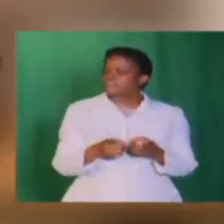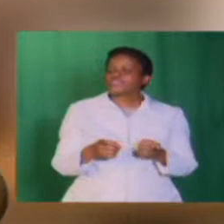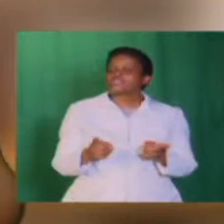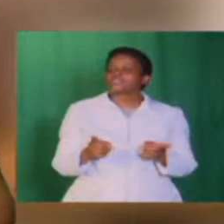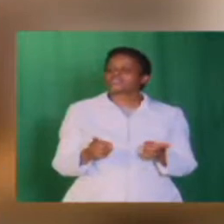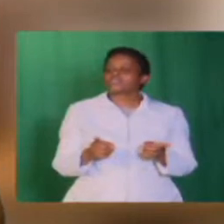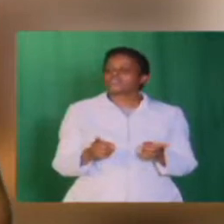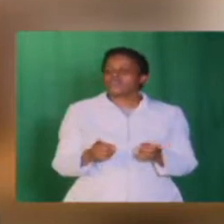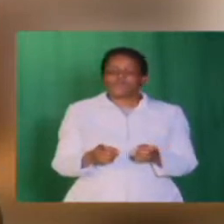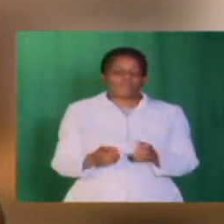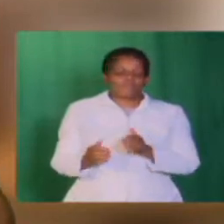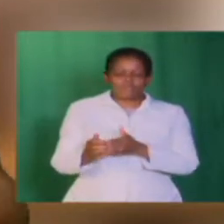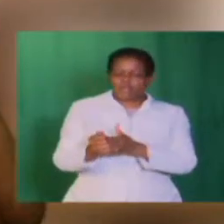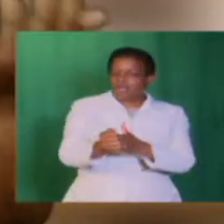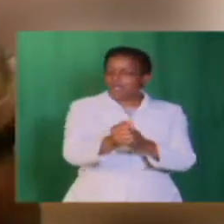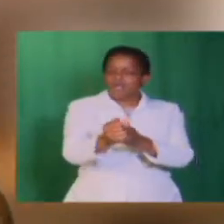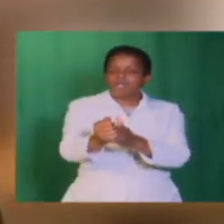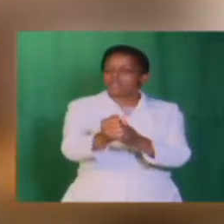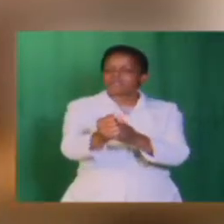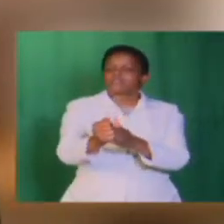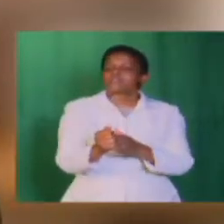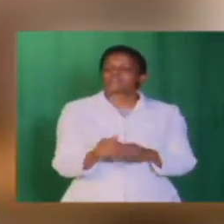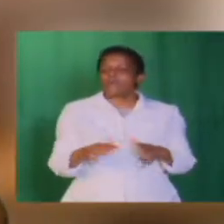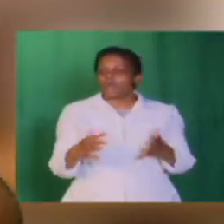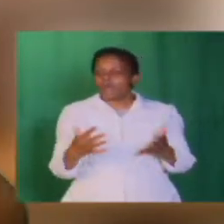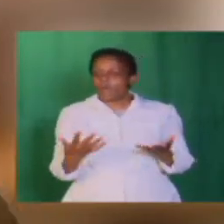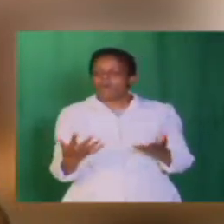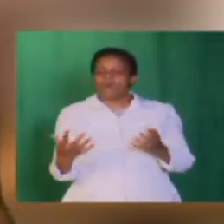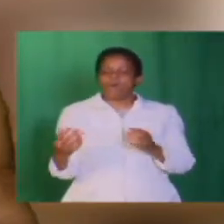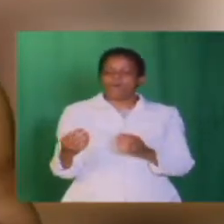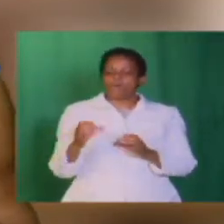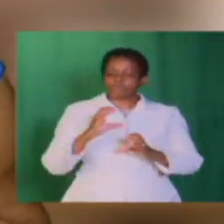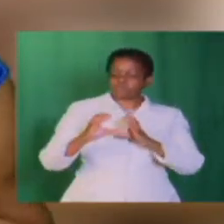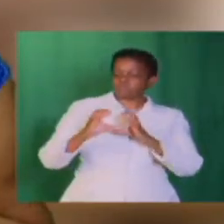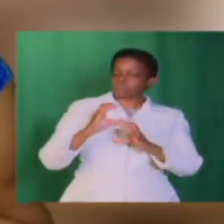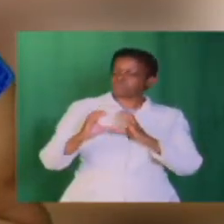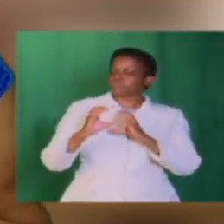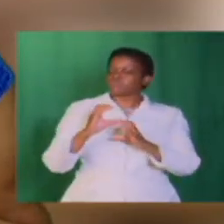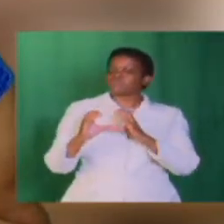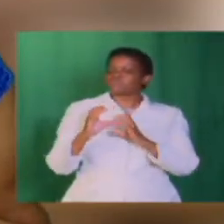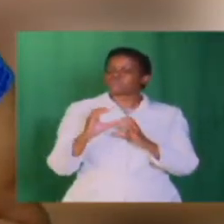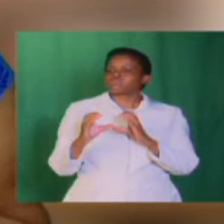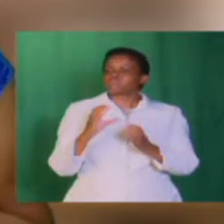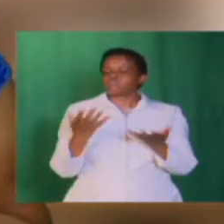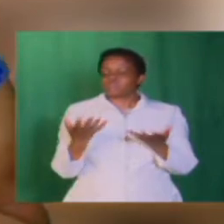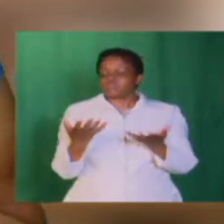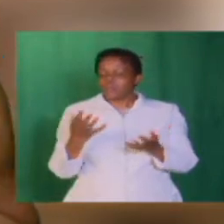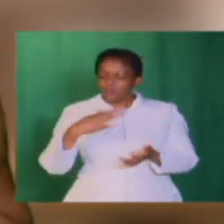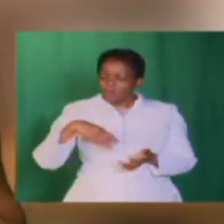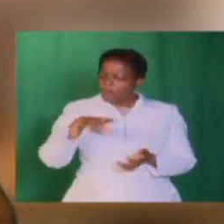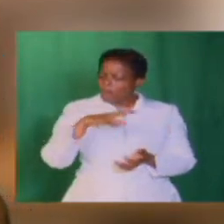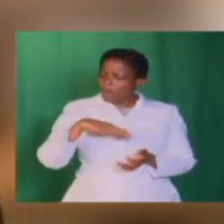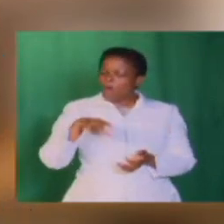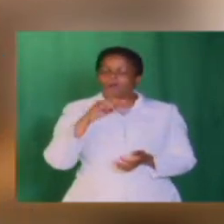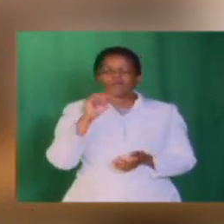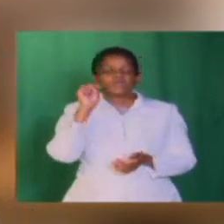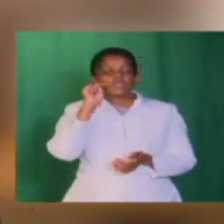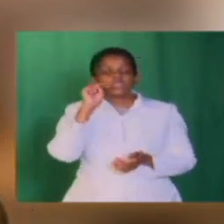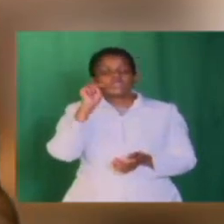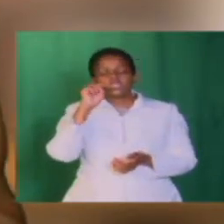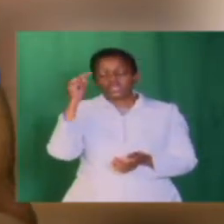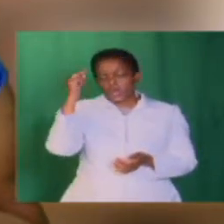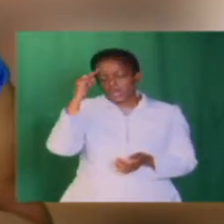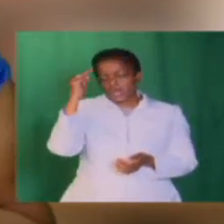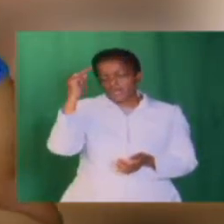show someone directions, you engage in a debate. So all of these are parts and parcels of why we are supposed to actually get